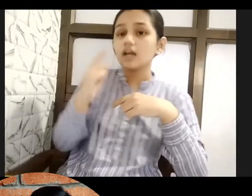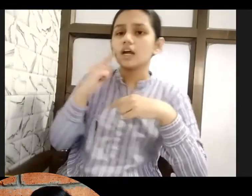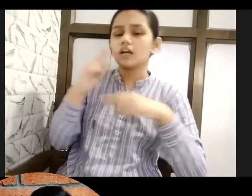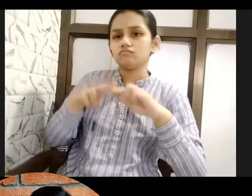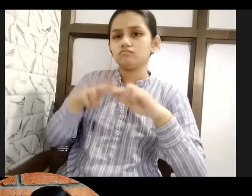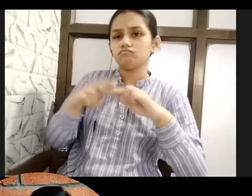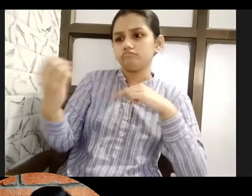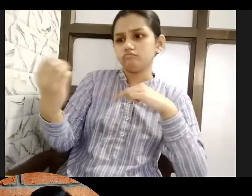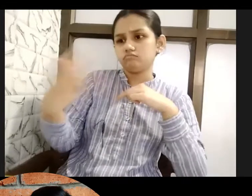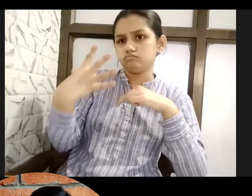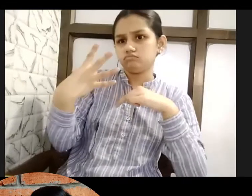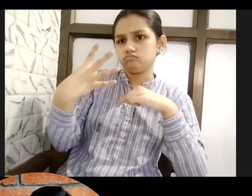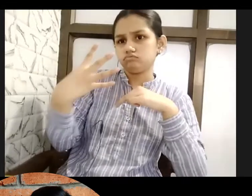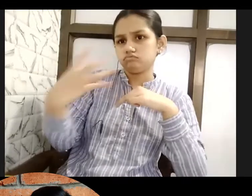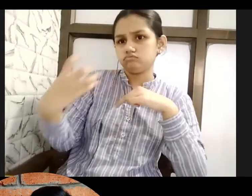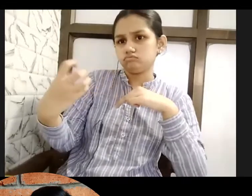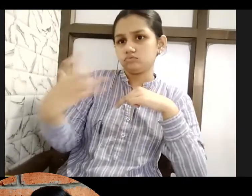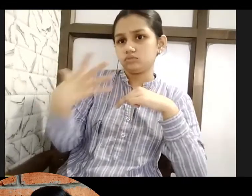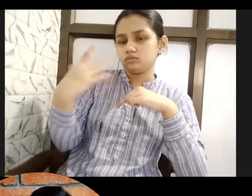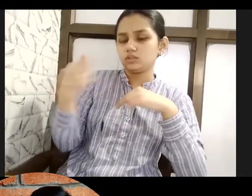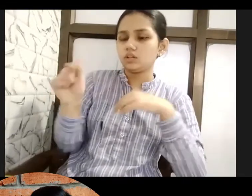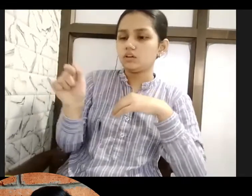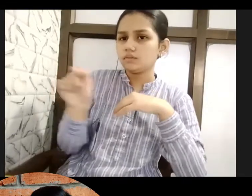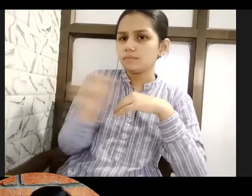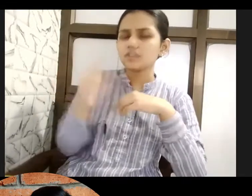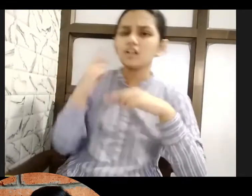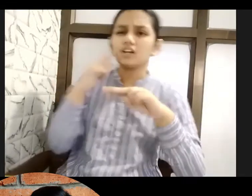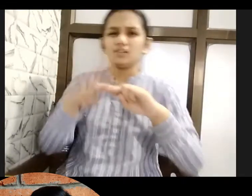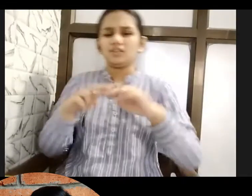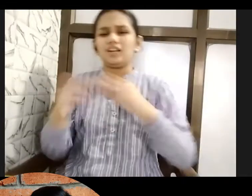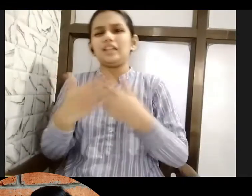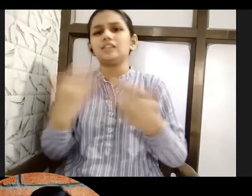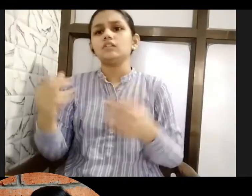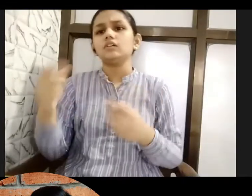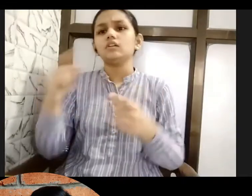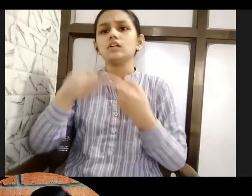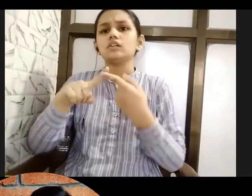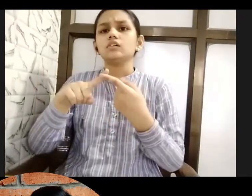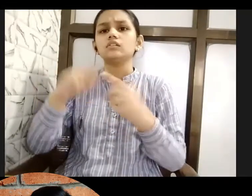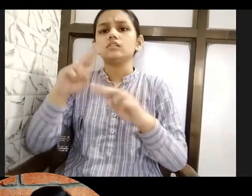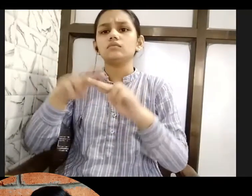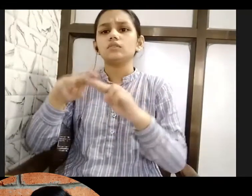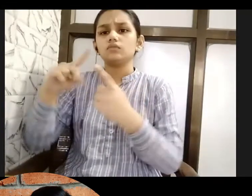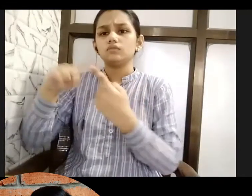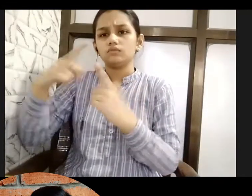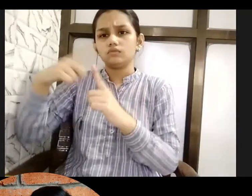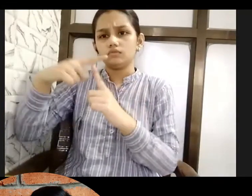Correct? If you don't want any effect, you can go back and say none.